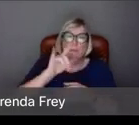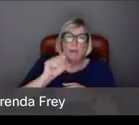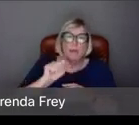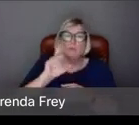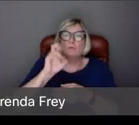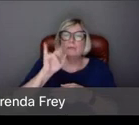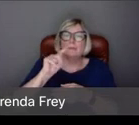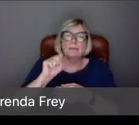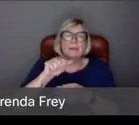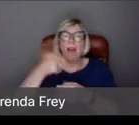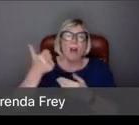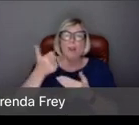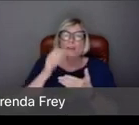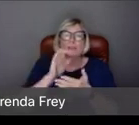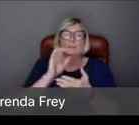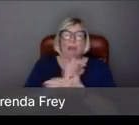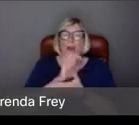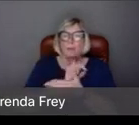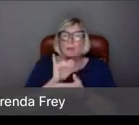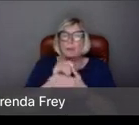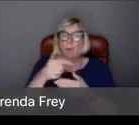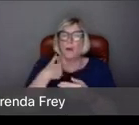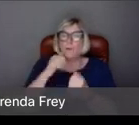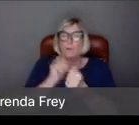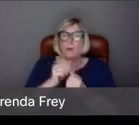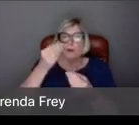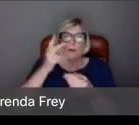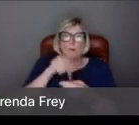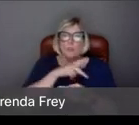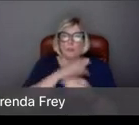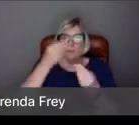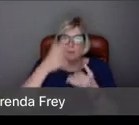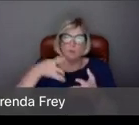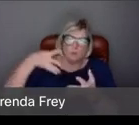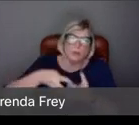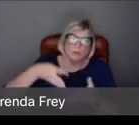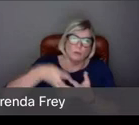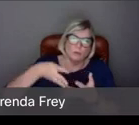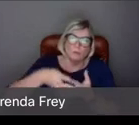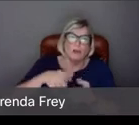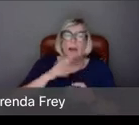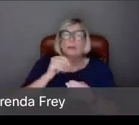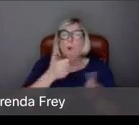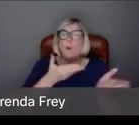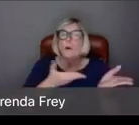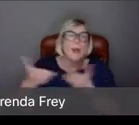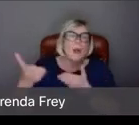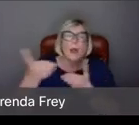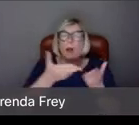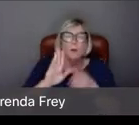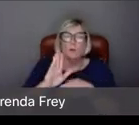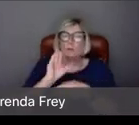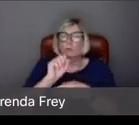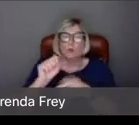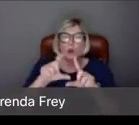other documents that you have with personal information, put them to the shredder. And do not carry your Social Security card. There's no reason why you